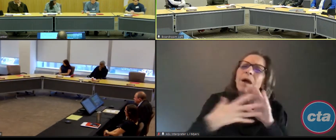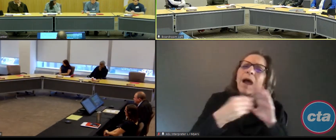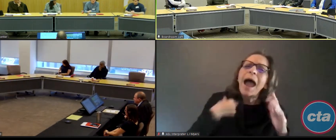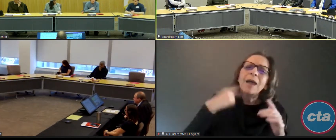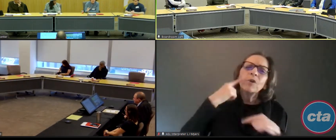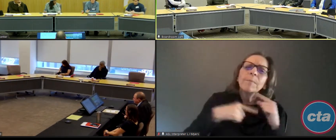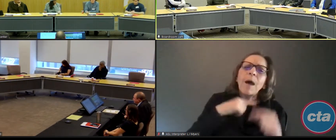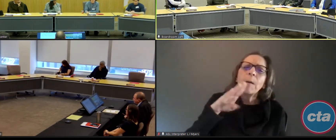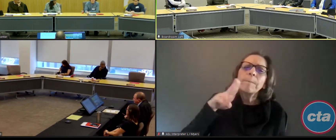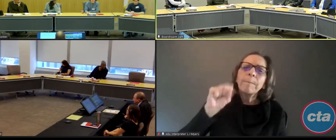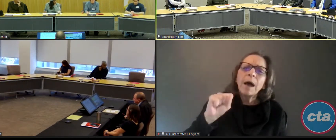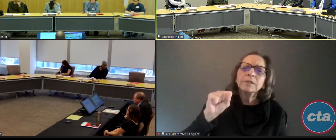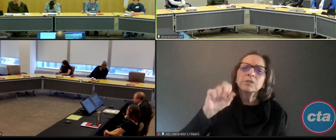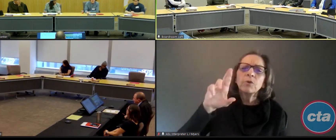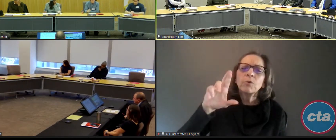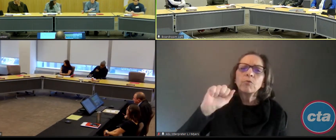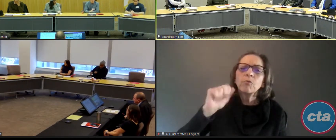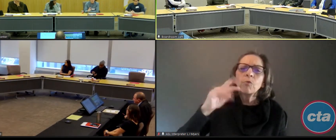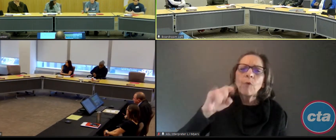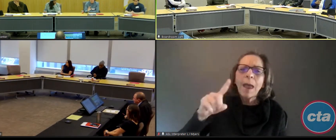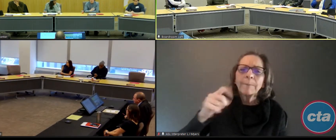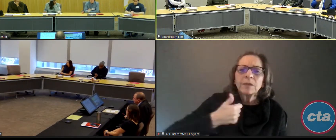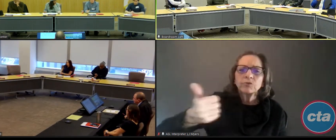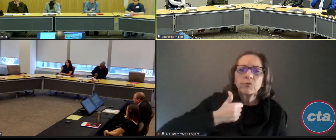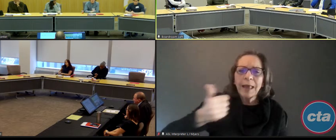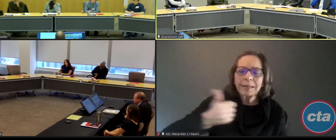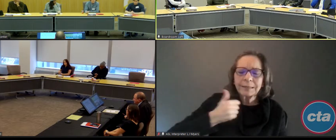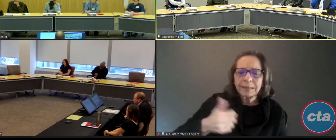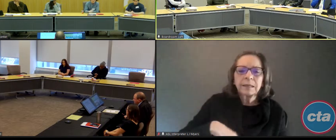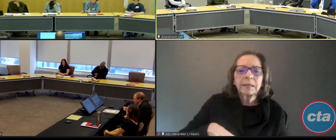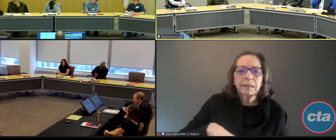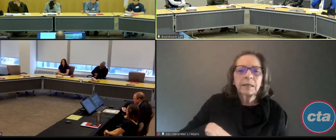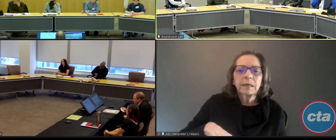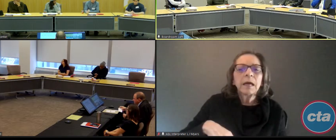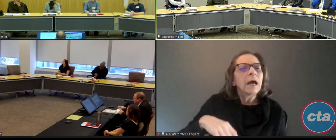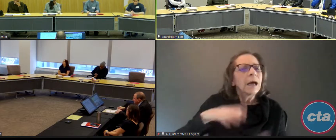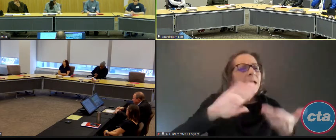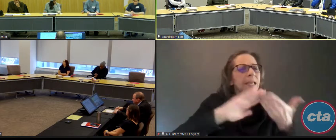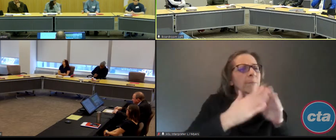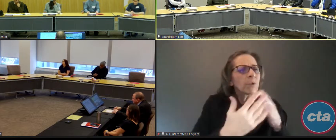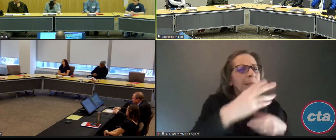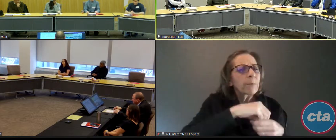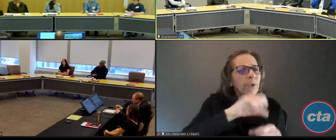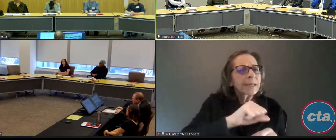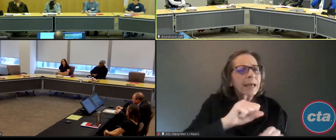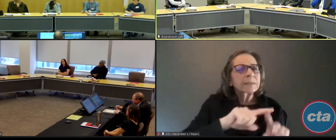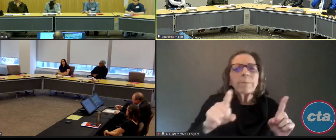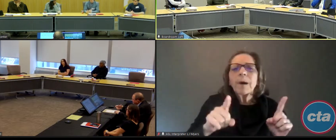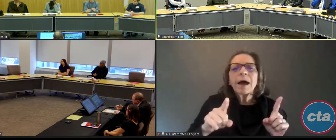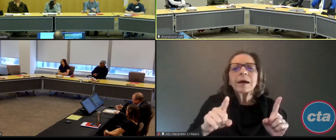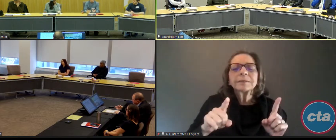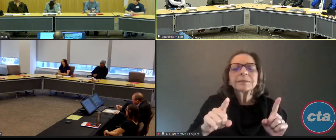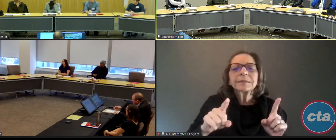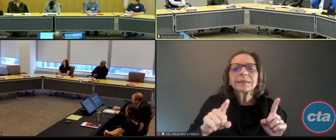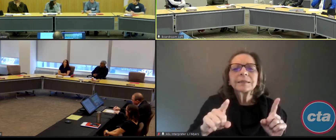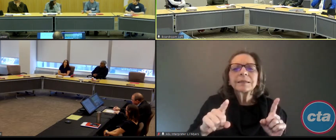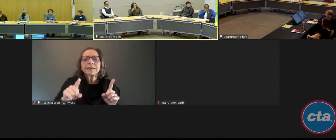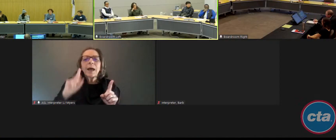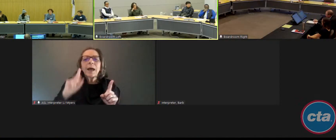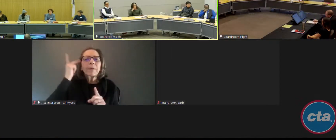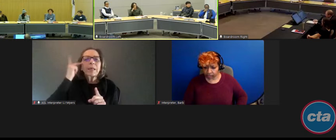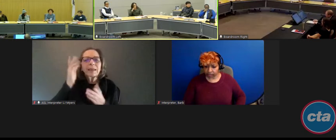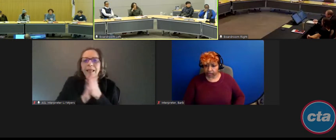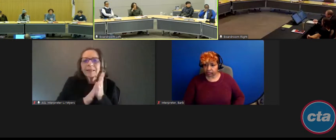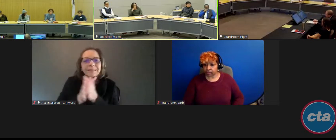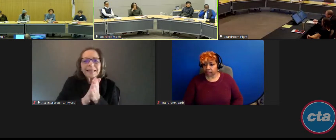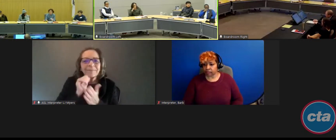rapid transit, just more specifically. I think it was also community input, but there was also like a lack of political will. The political incentives not always